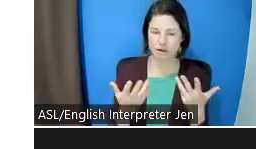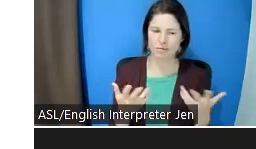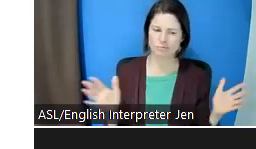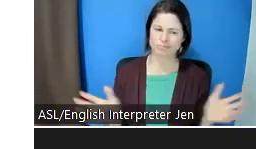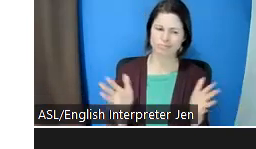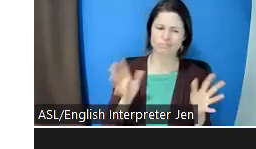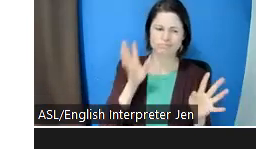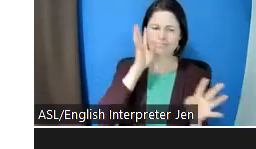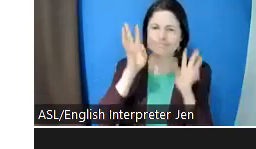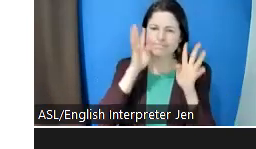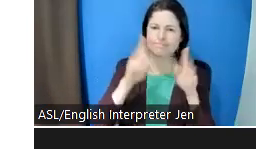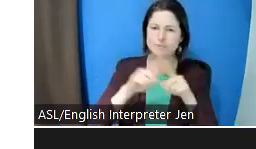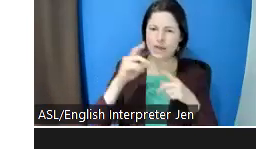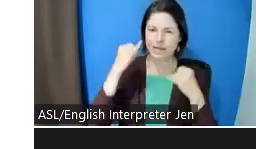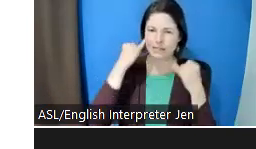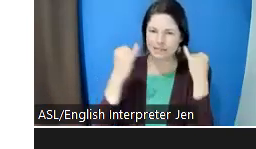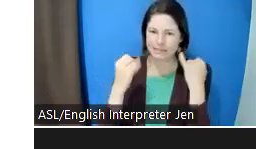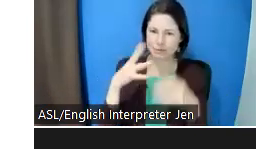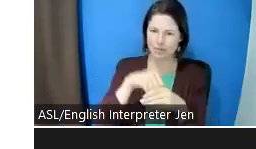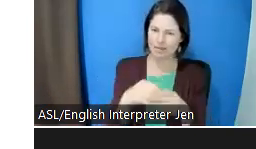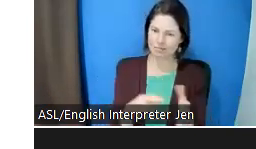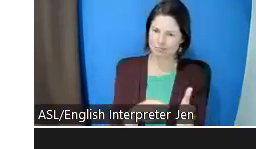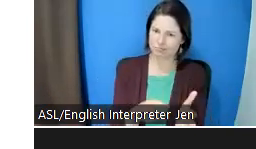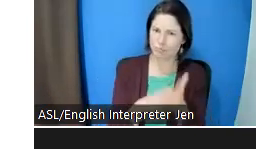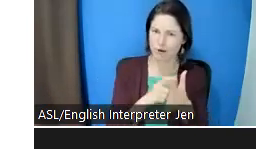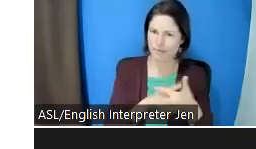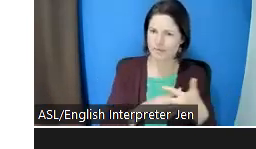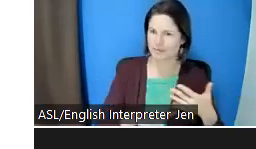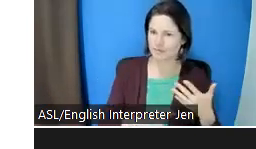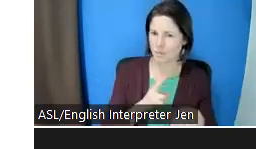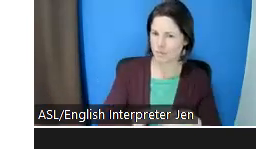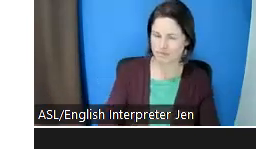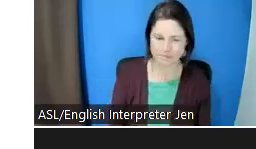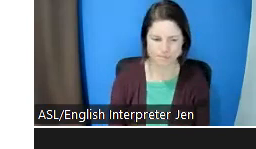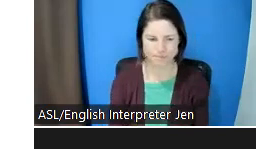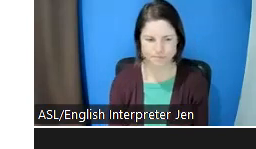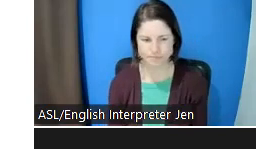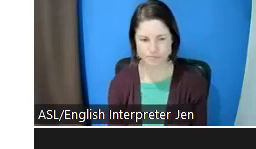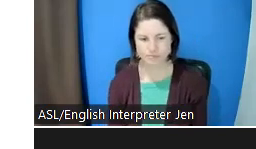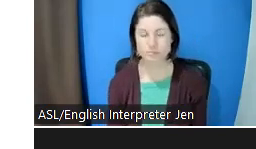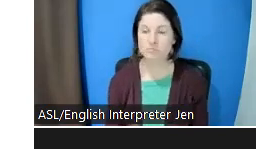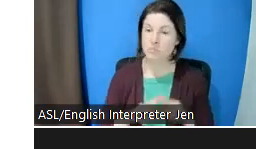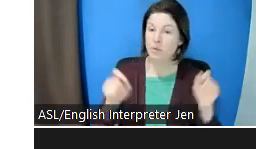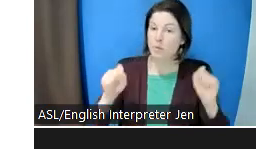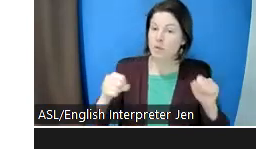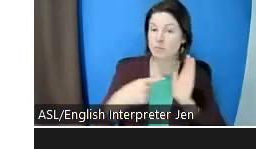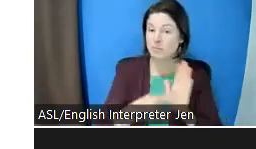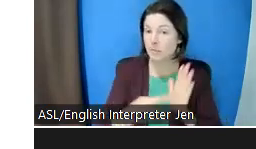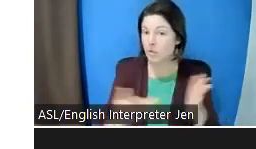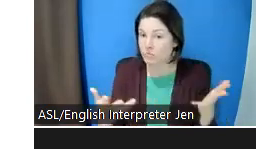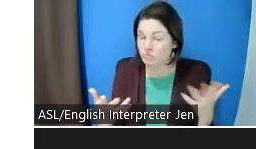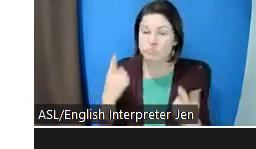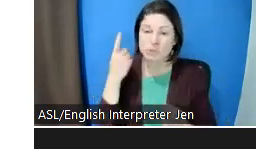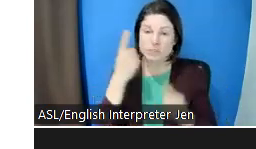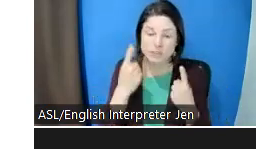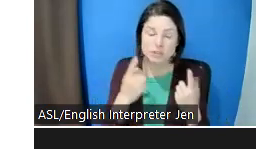eligibility requirements. With that said, some project types that could be considered as either a focal